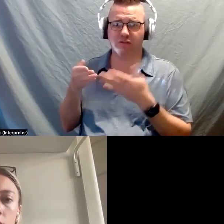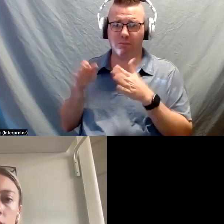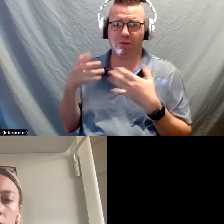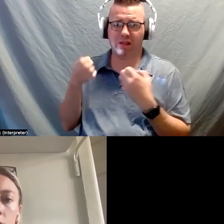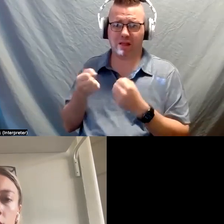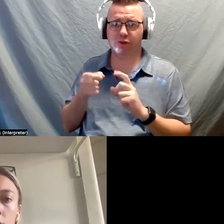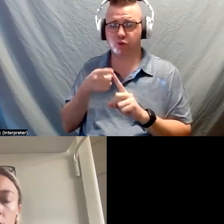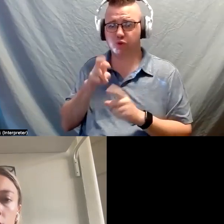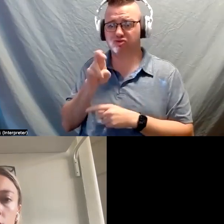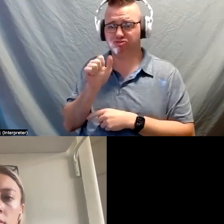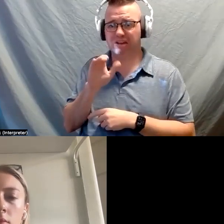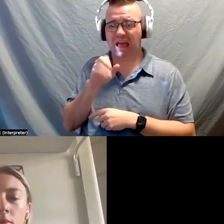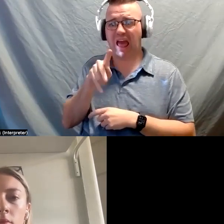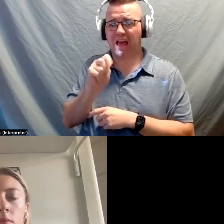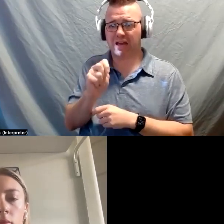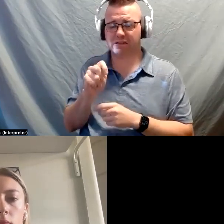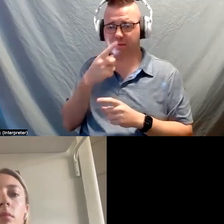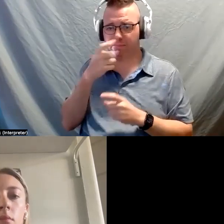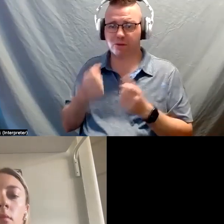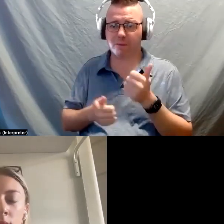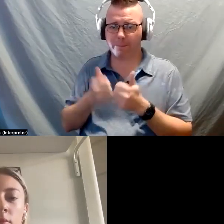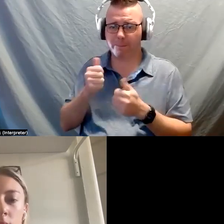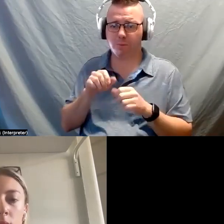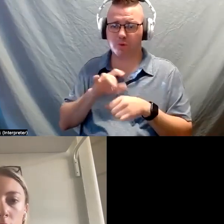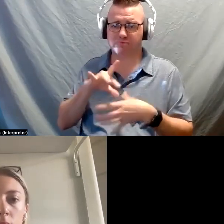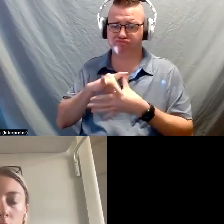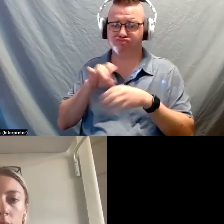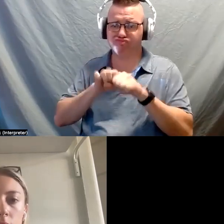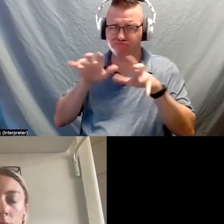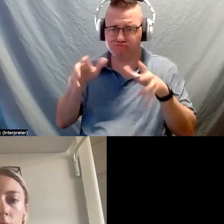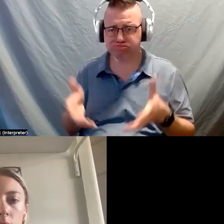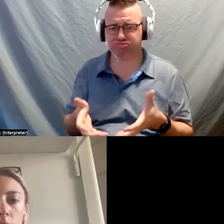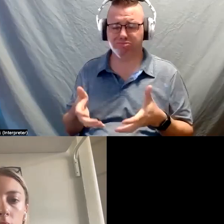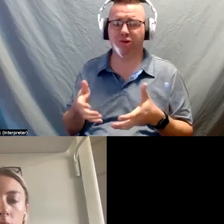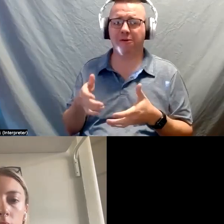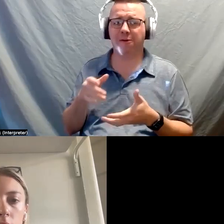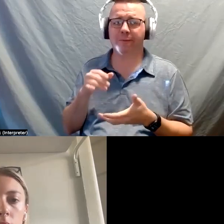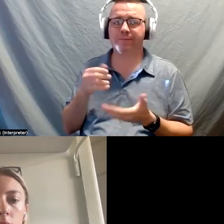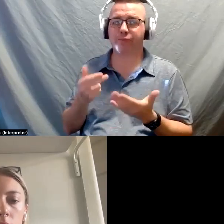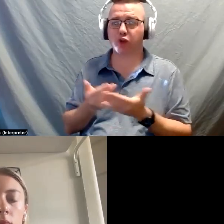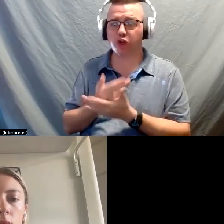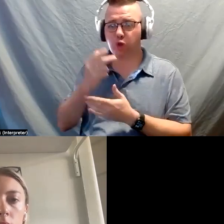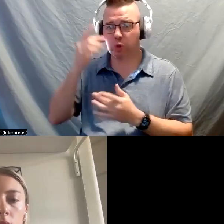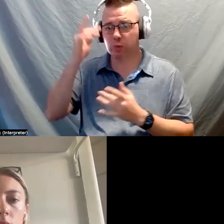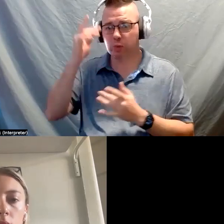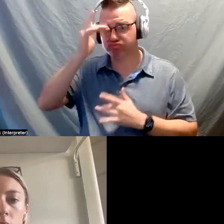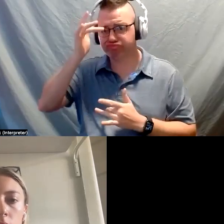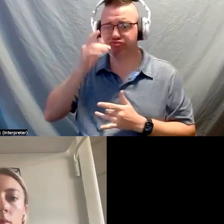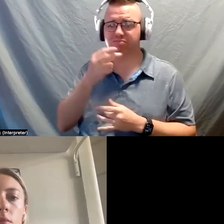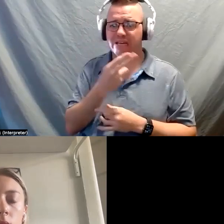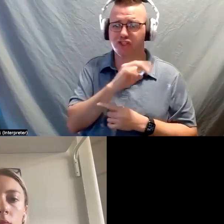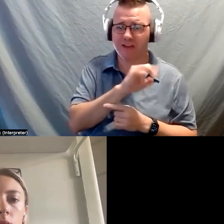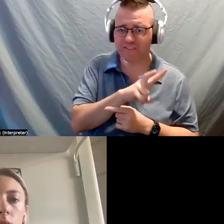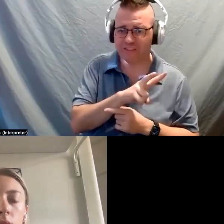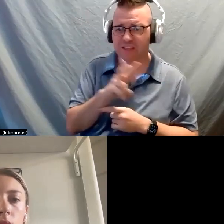course, because most epidemics emerge unexpectedly by definition, either from new pathogens like HIV or